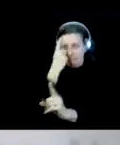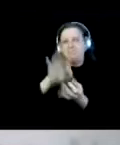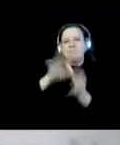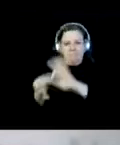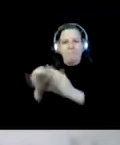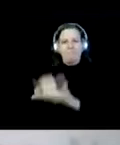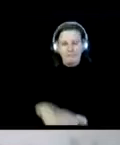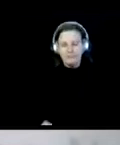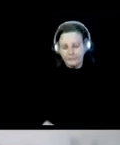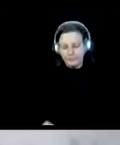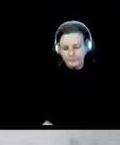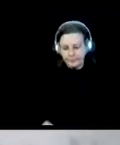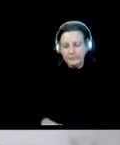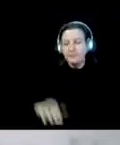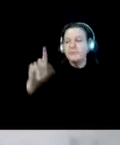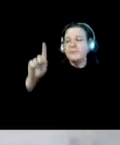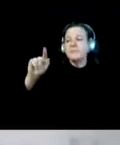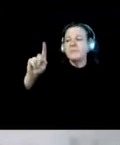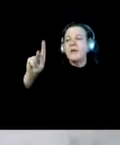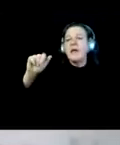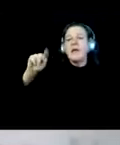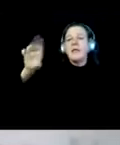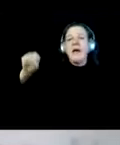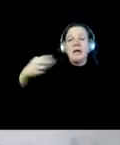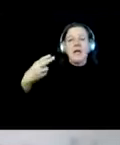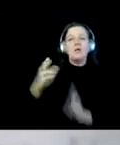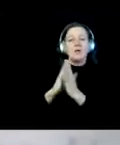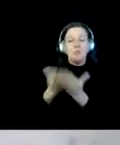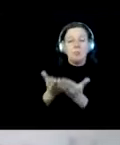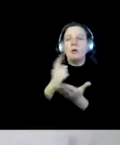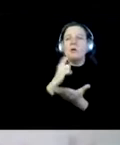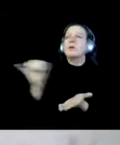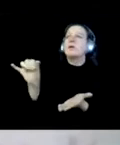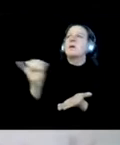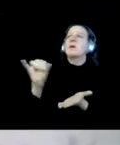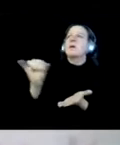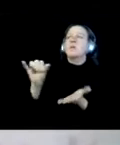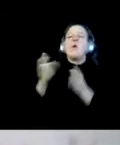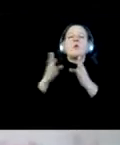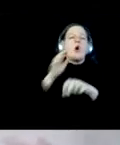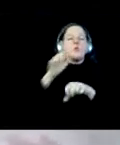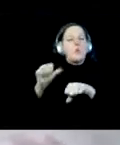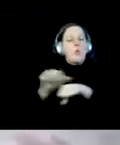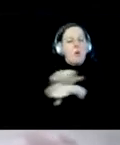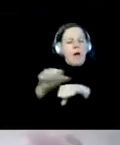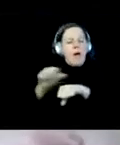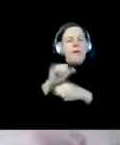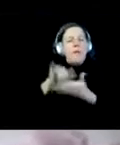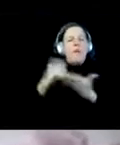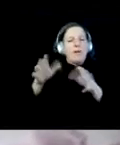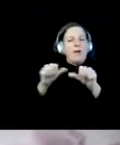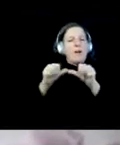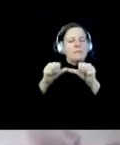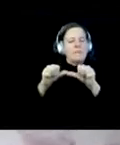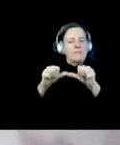Yeah, and then the Kitsch book was also like a mode of working that kind of has continued to follow me. Like